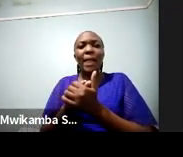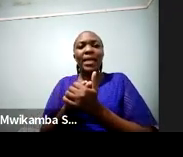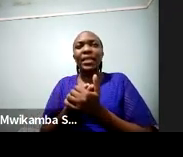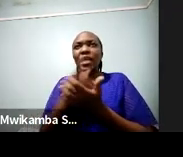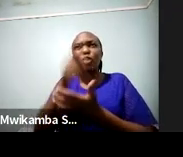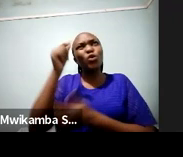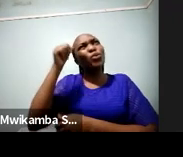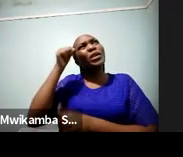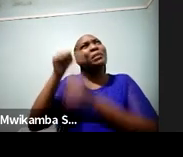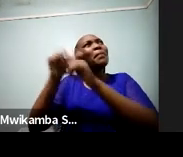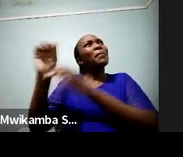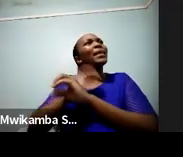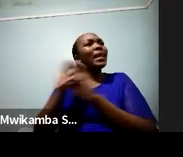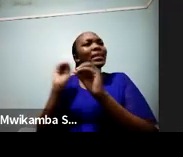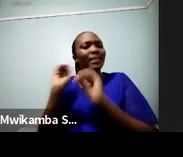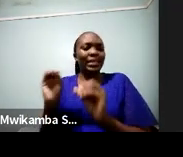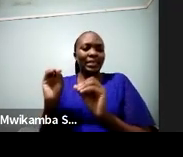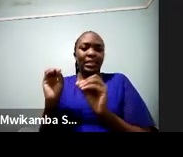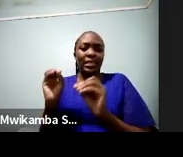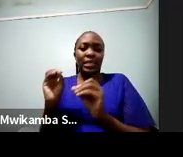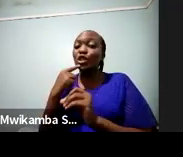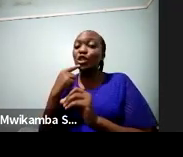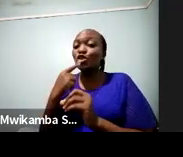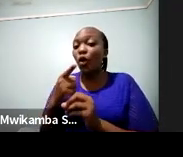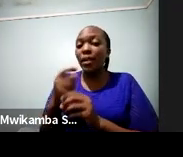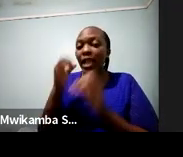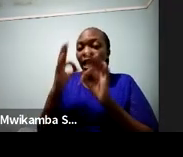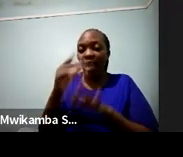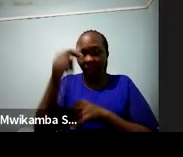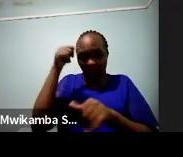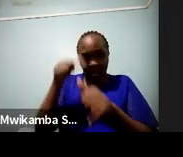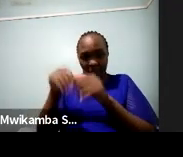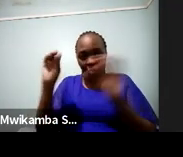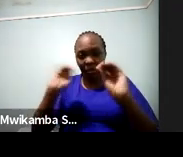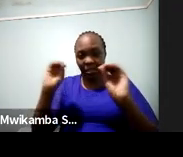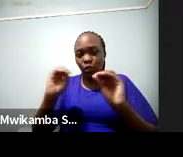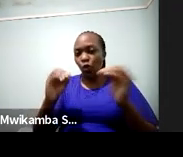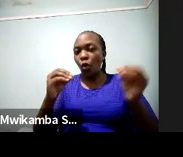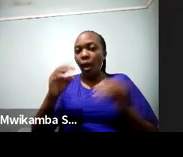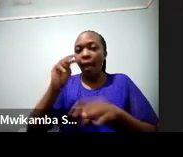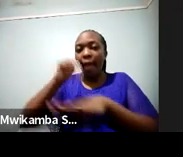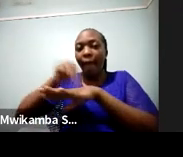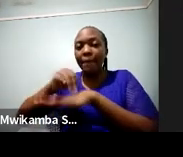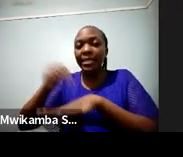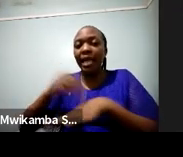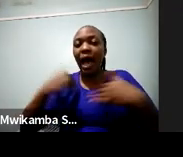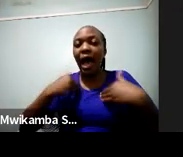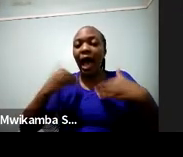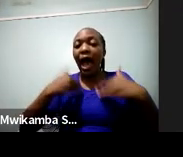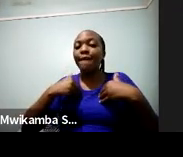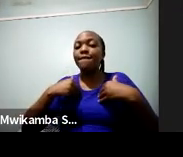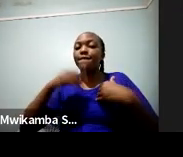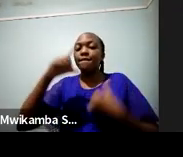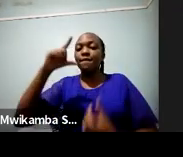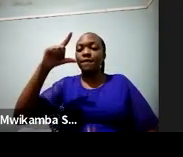go and download your ledger and you can see all where your money has gone. You can also review your bank statements if you're using a bank.